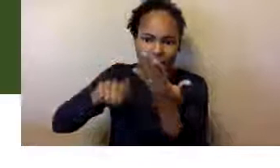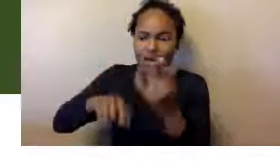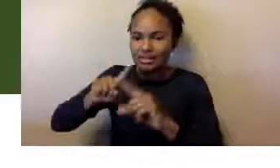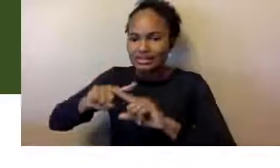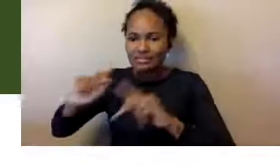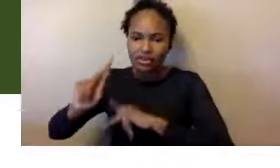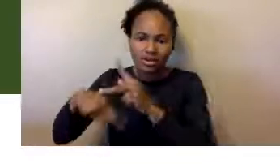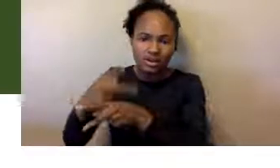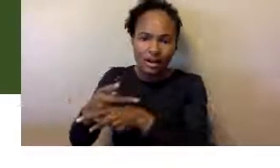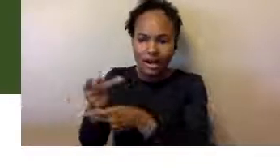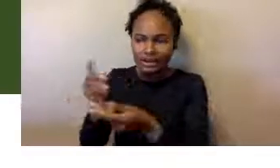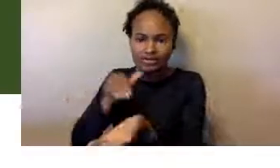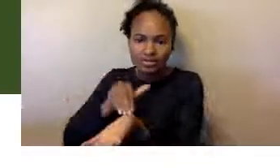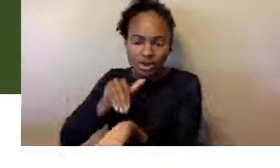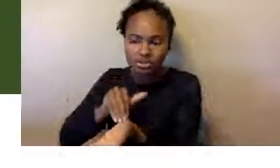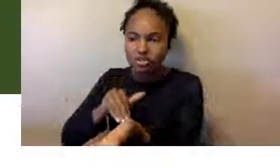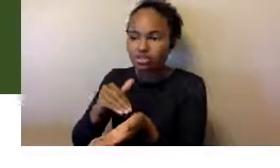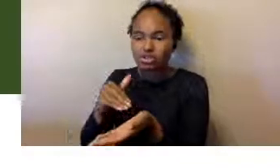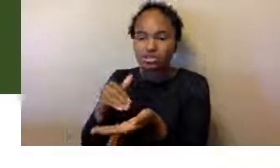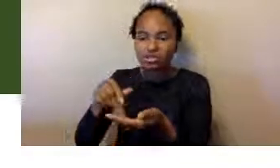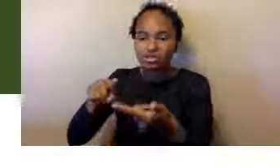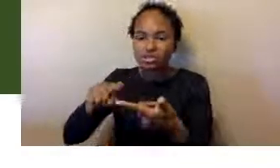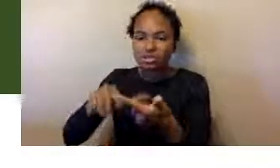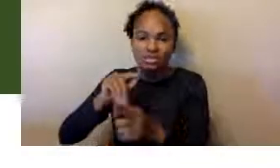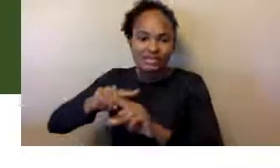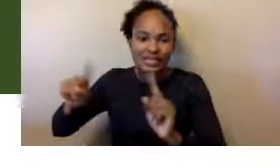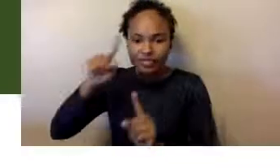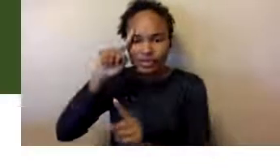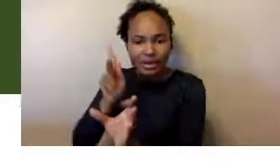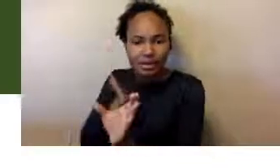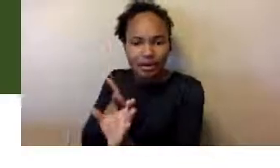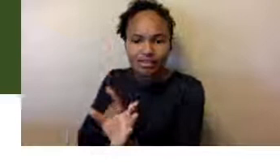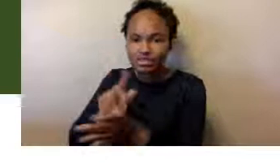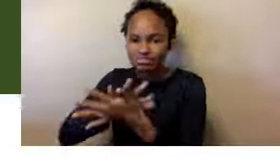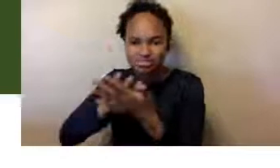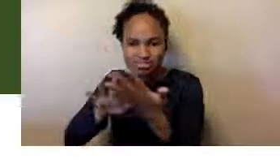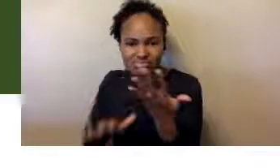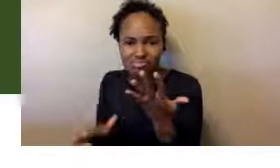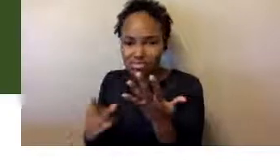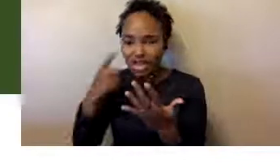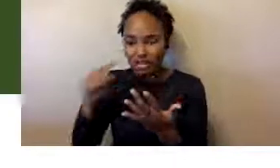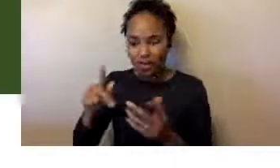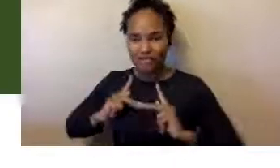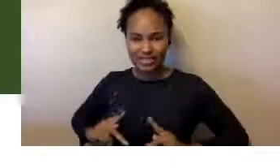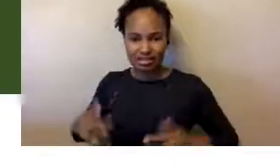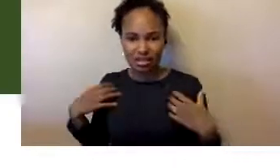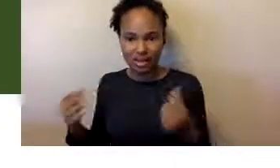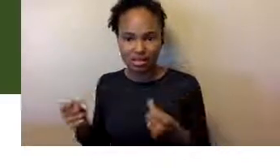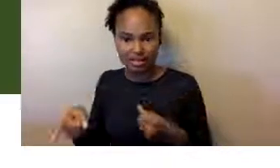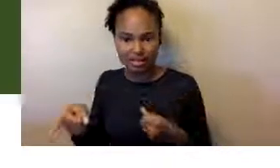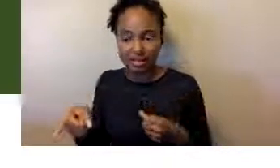multiple providers for each specialty. The same is not true for the mental health service